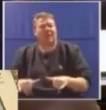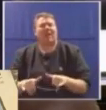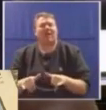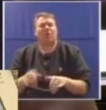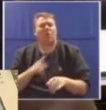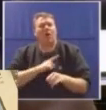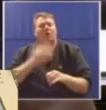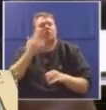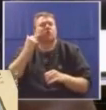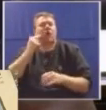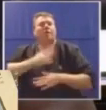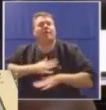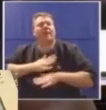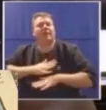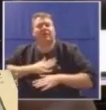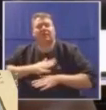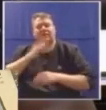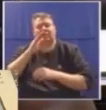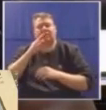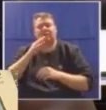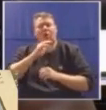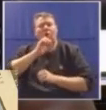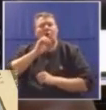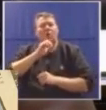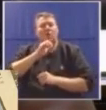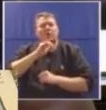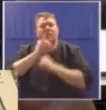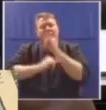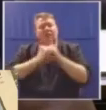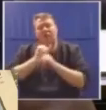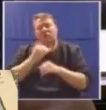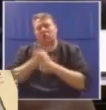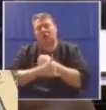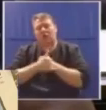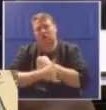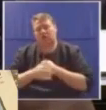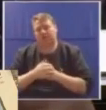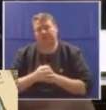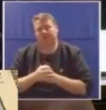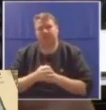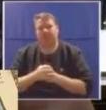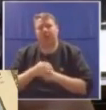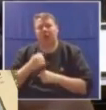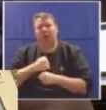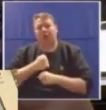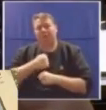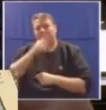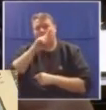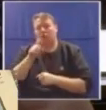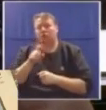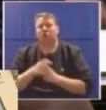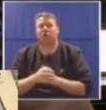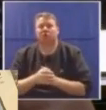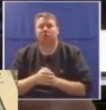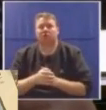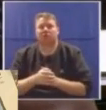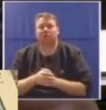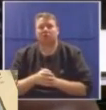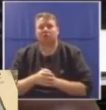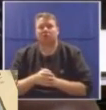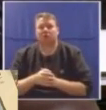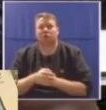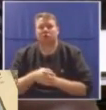economy thousands of jobs that also leads to poverty. My question to you, Mr. President, is whether you